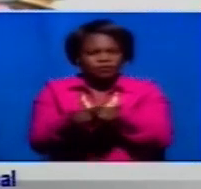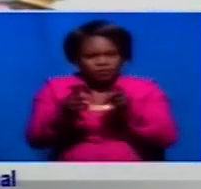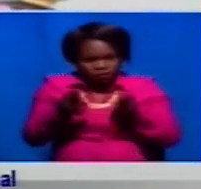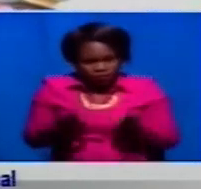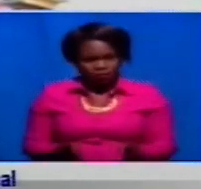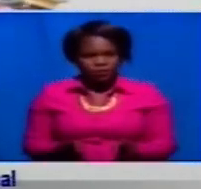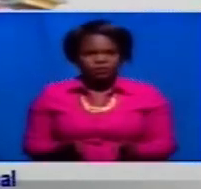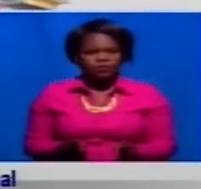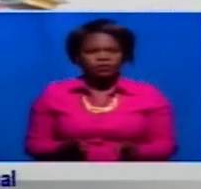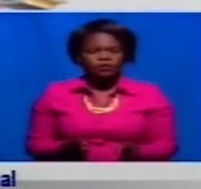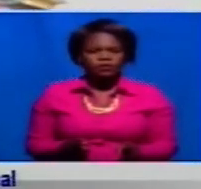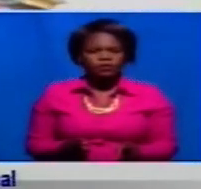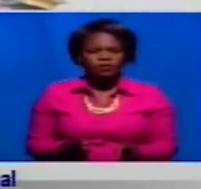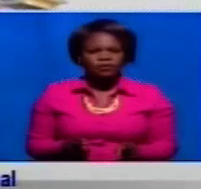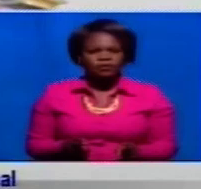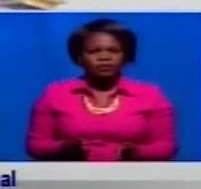a whole.